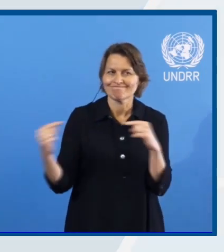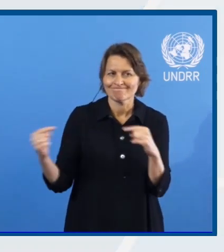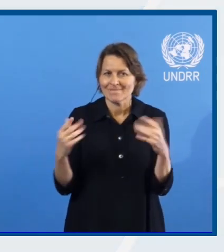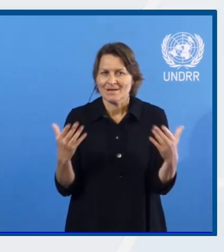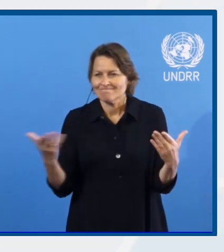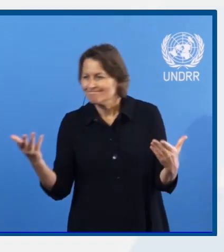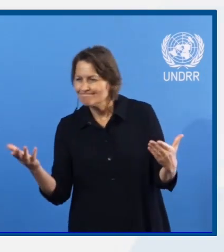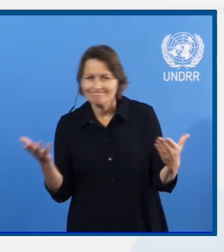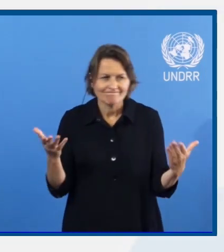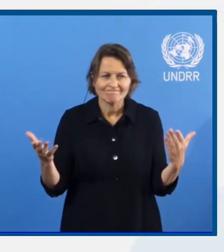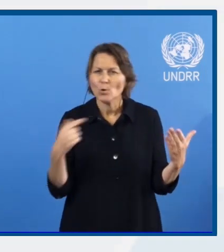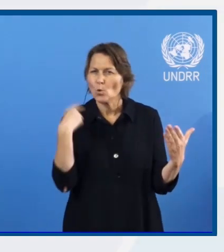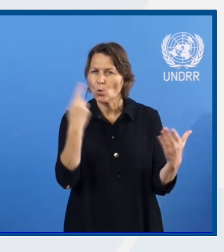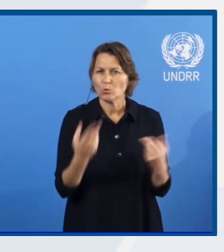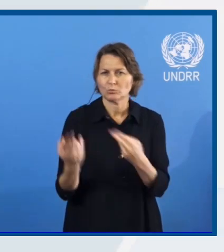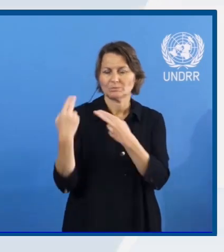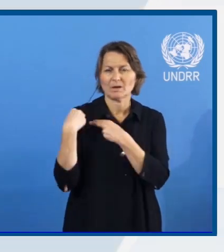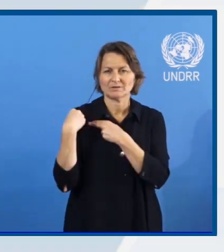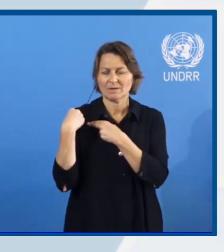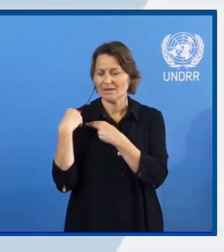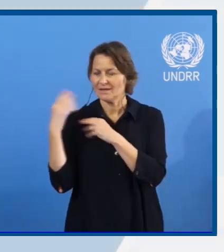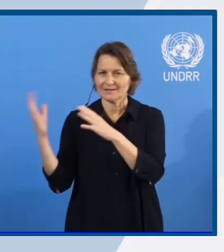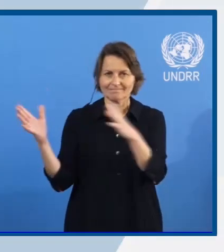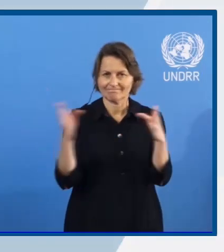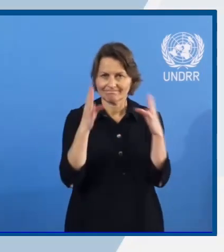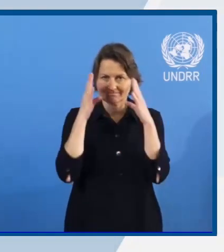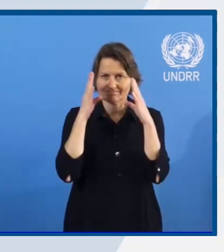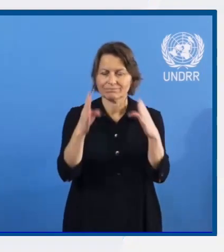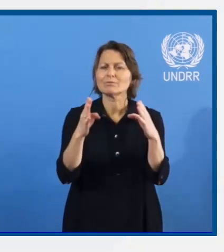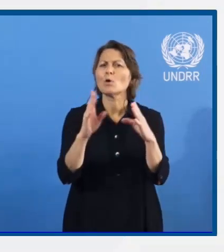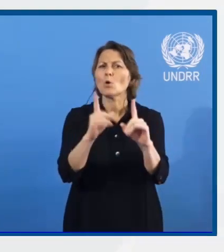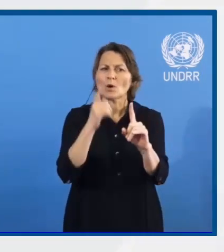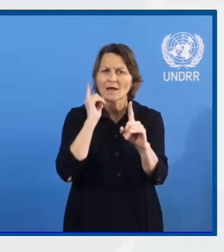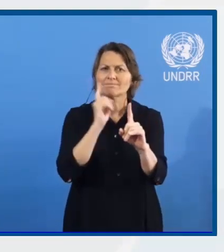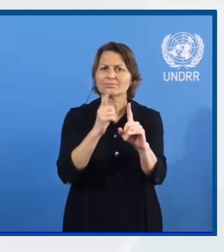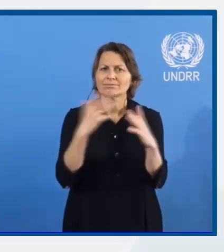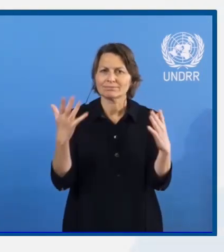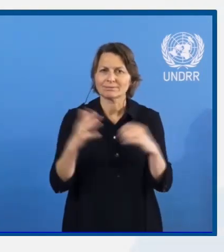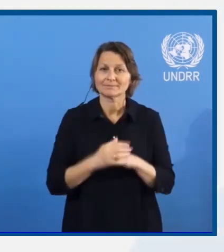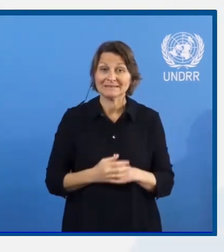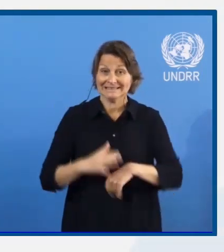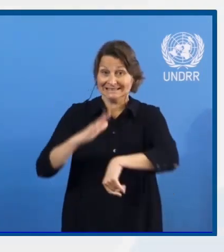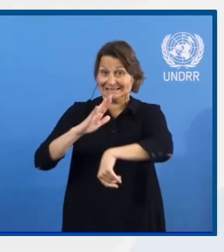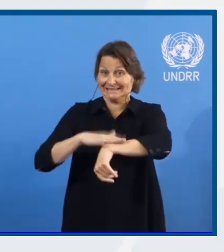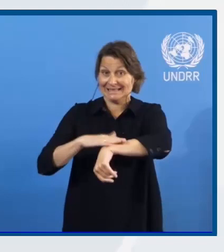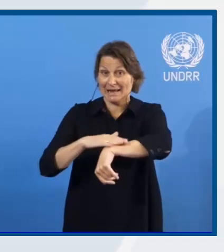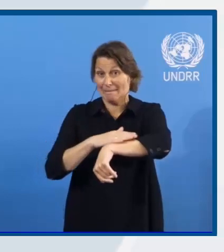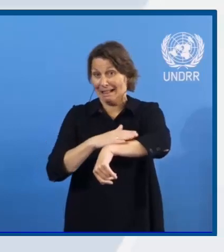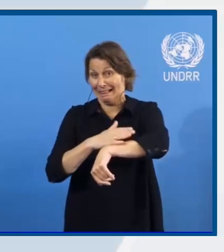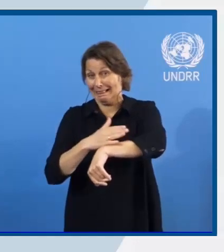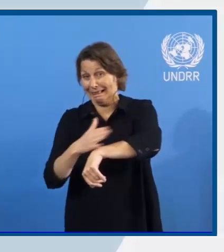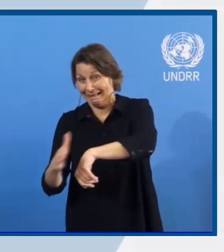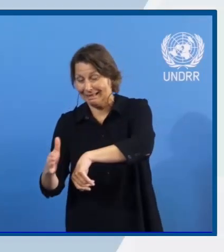hacerlo adecuadamente. Gracias, Carlos. We are running out of time, so I will now have to ask